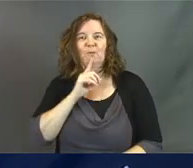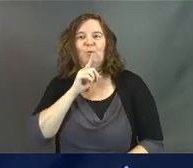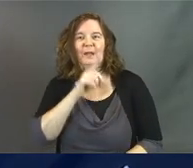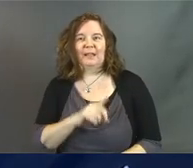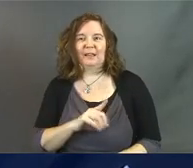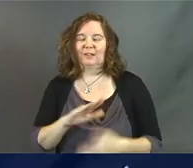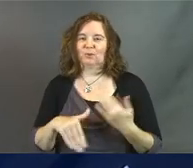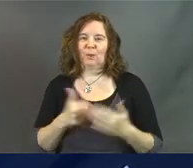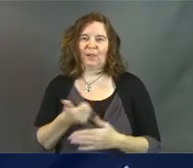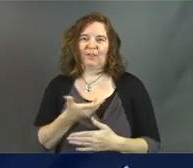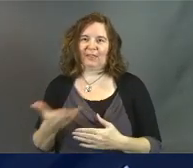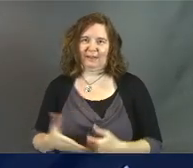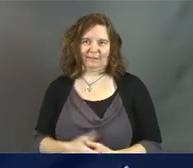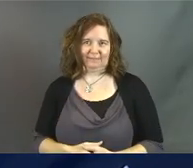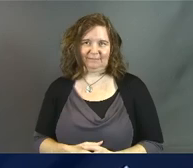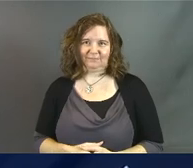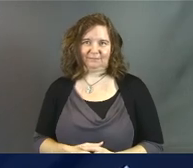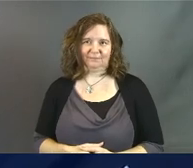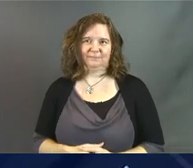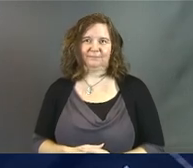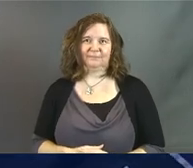real. It's a whole other thing.